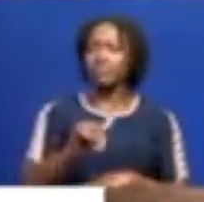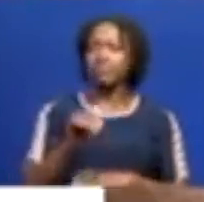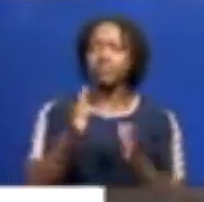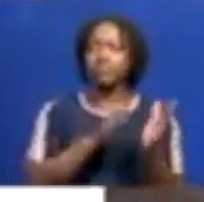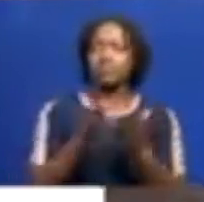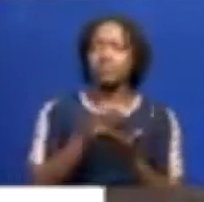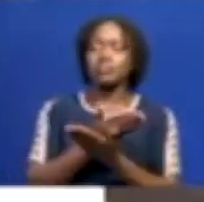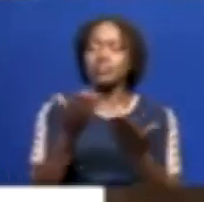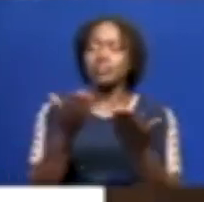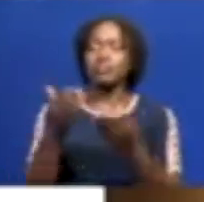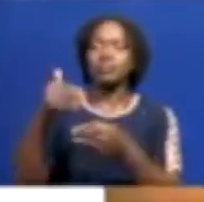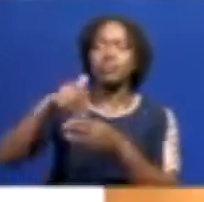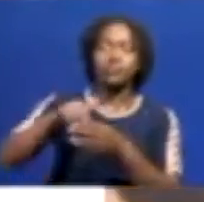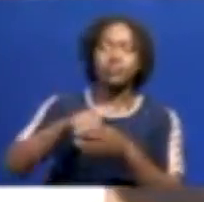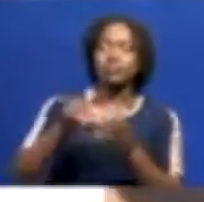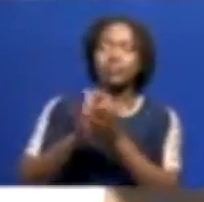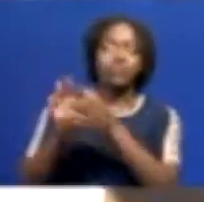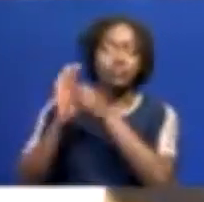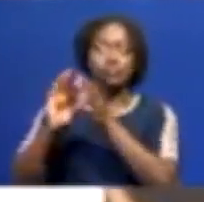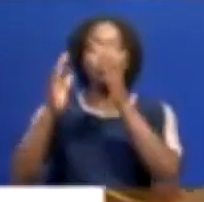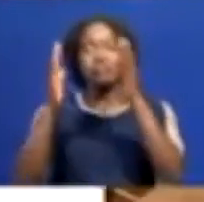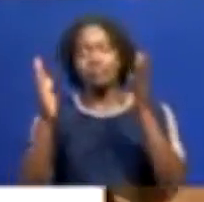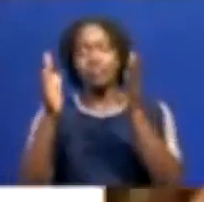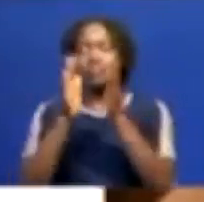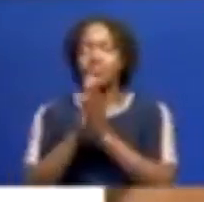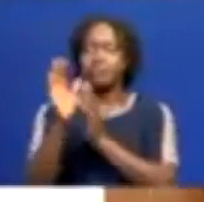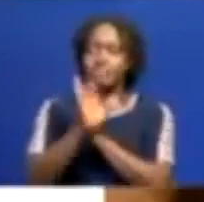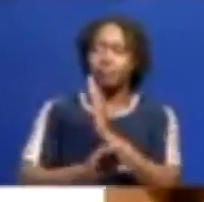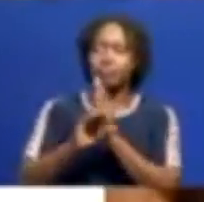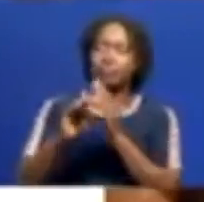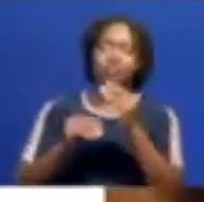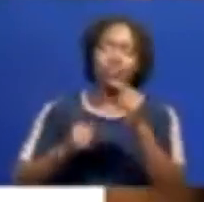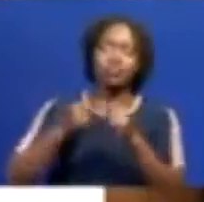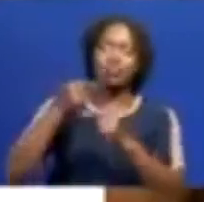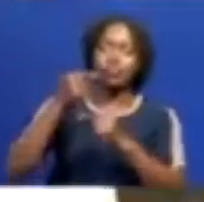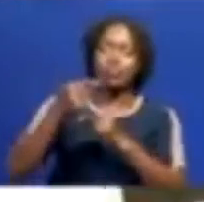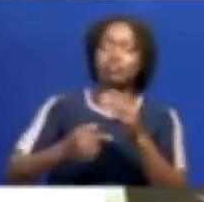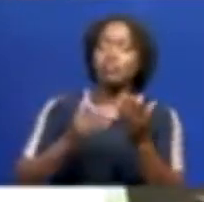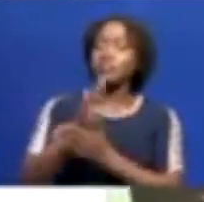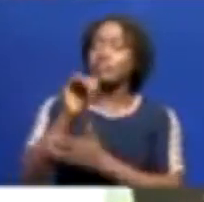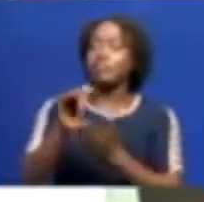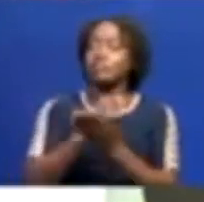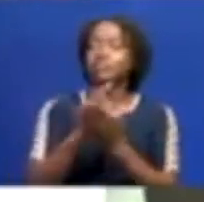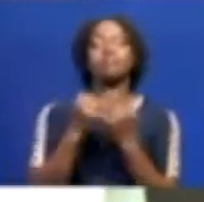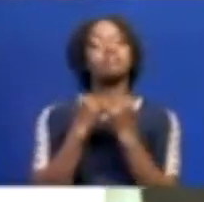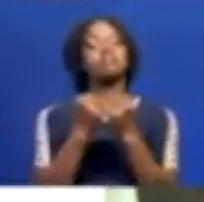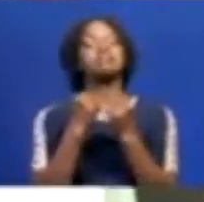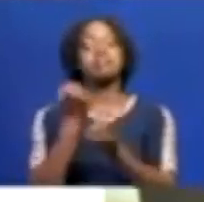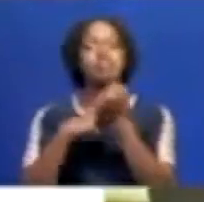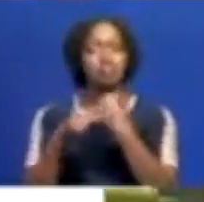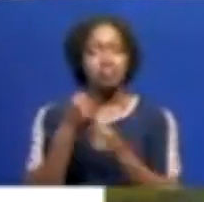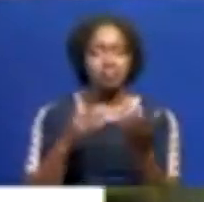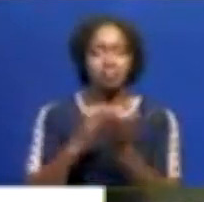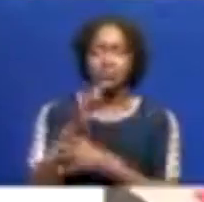to incorporate cultural festivals into the country's tourism calendar to ensure the sector remains vibrant and active